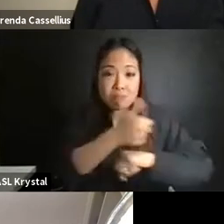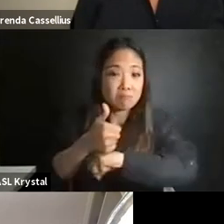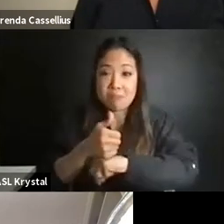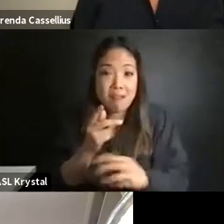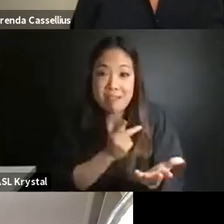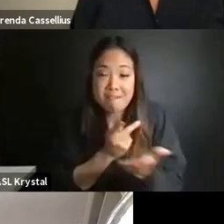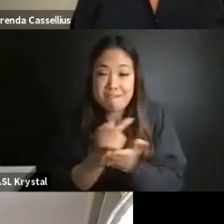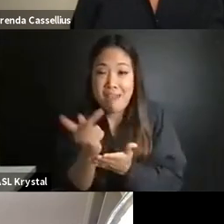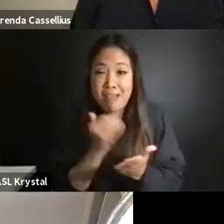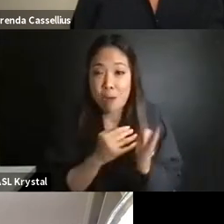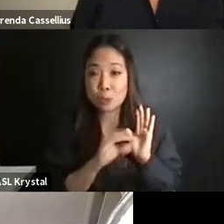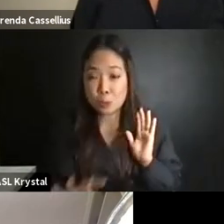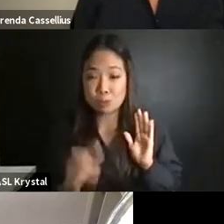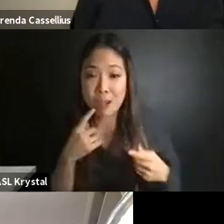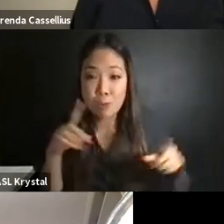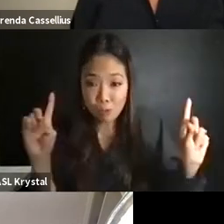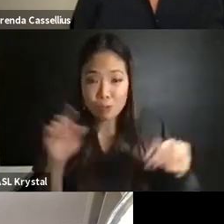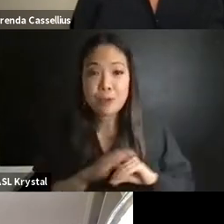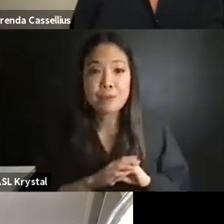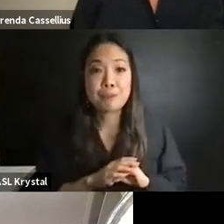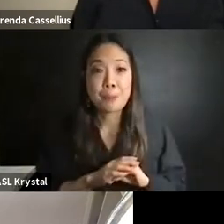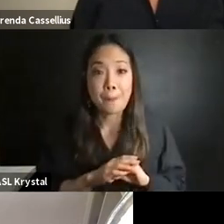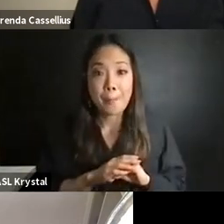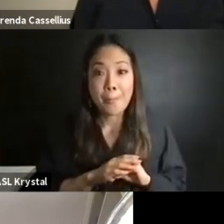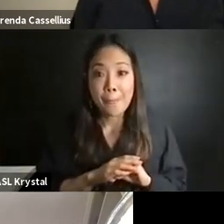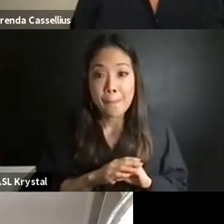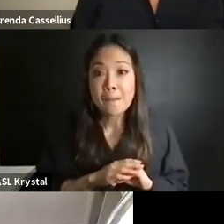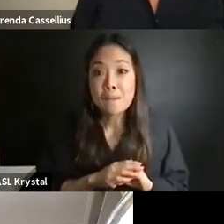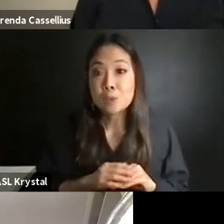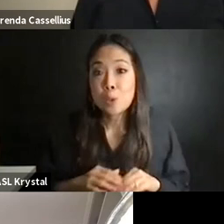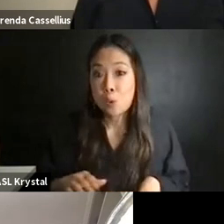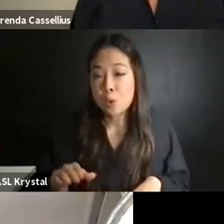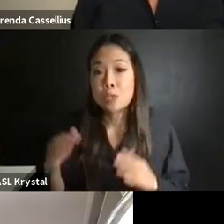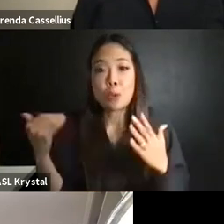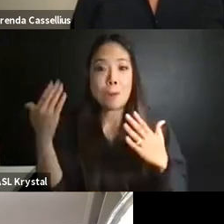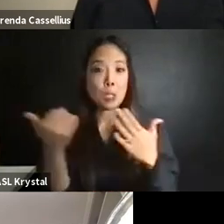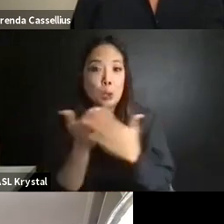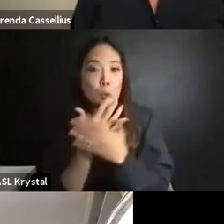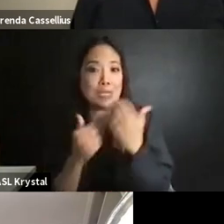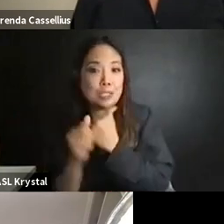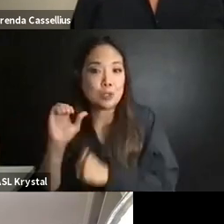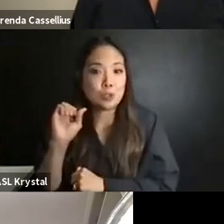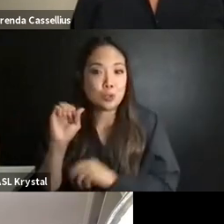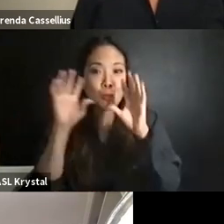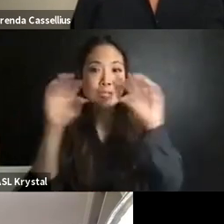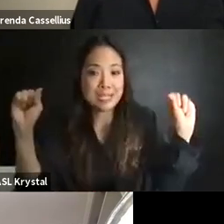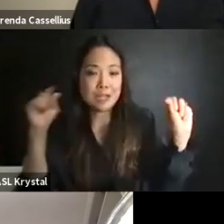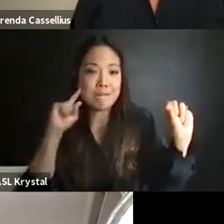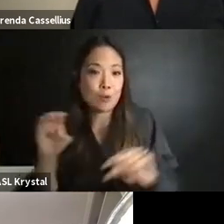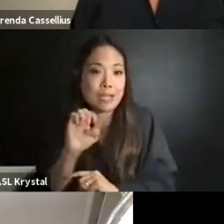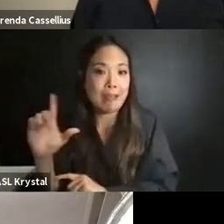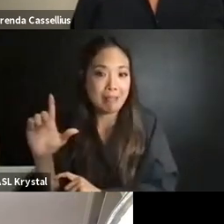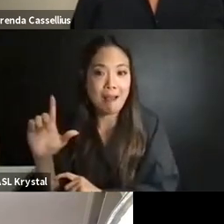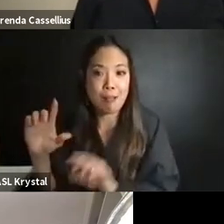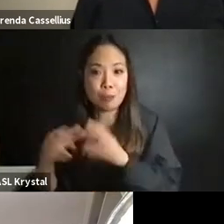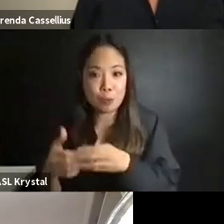current search for a new assistant superintendent for the office of english learners it would be extremely important for the school committee to send